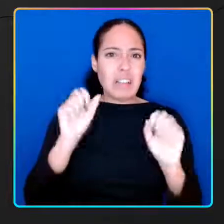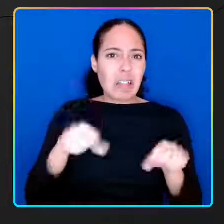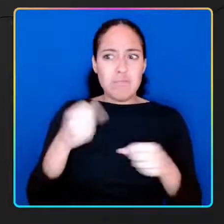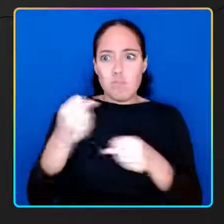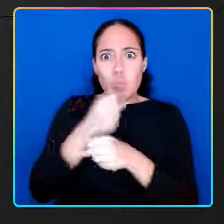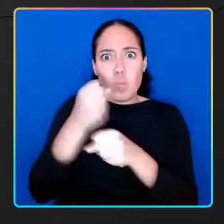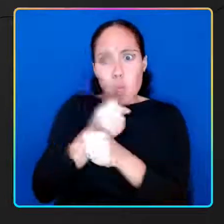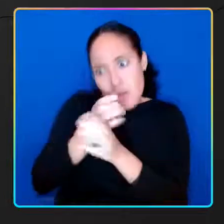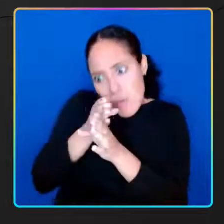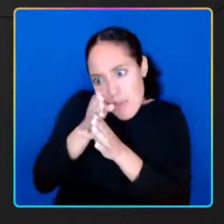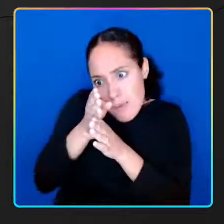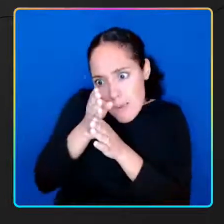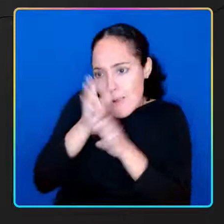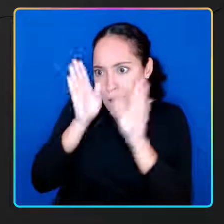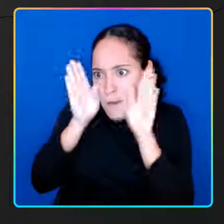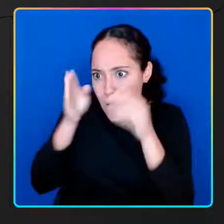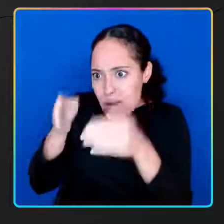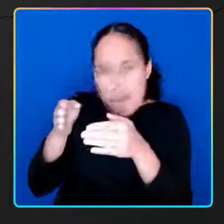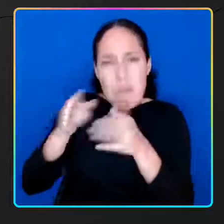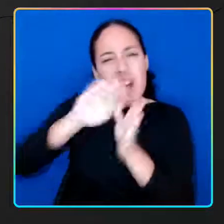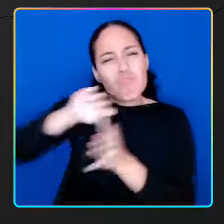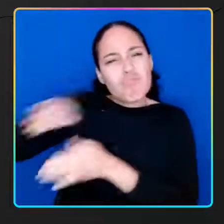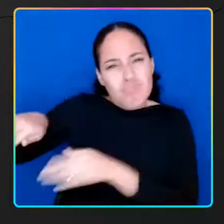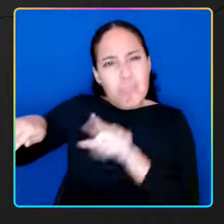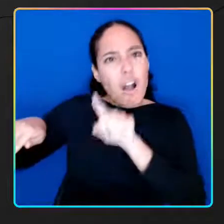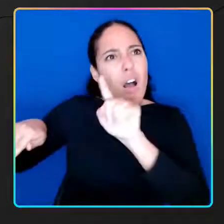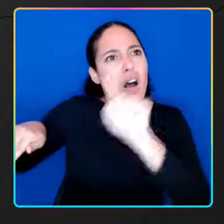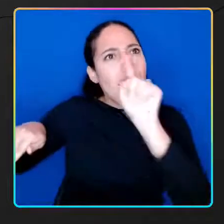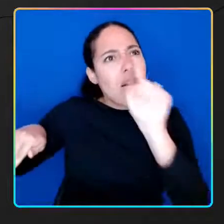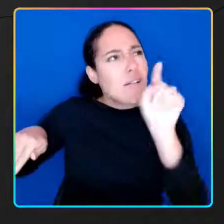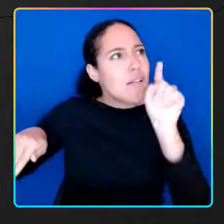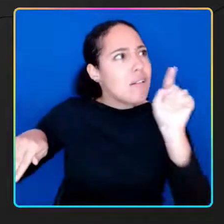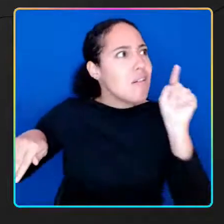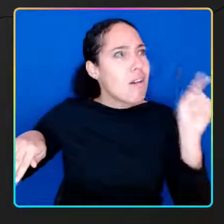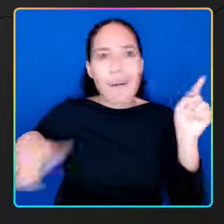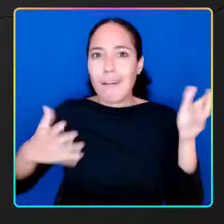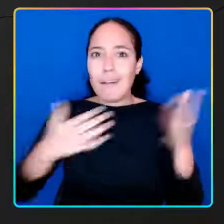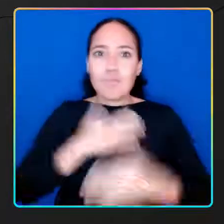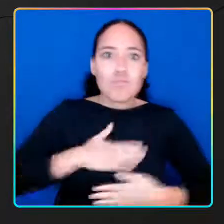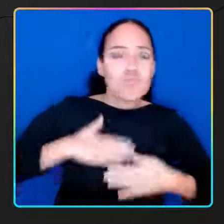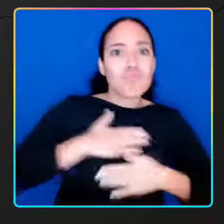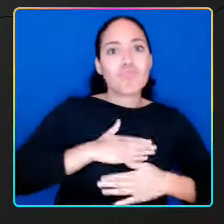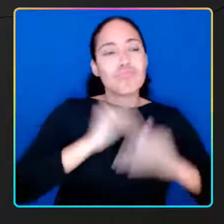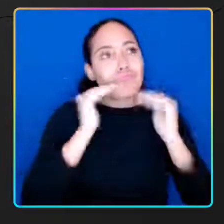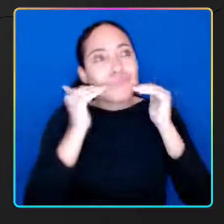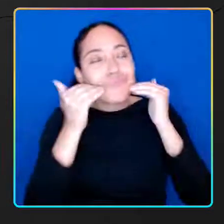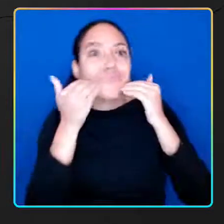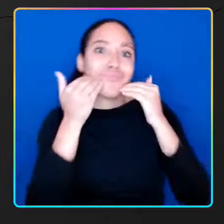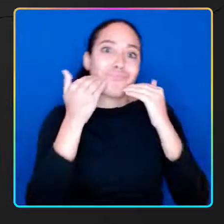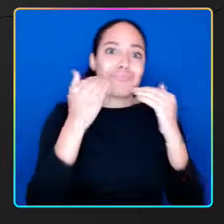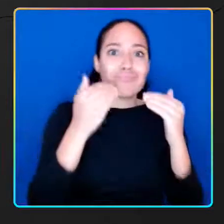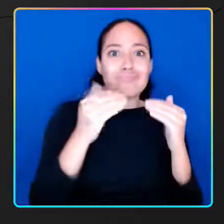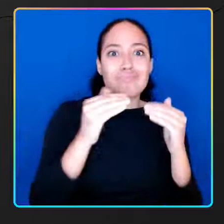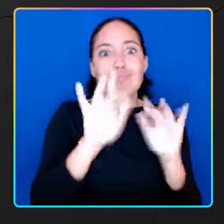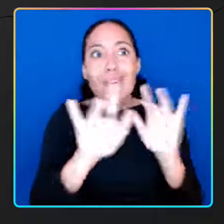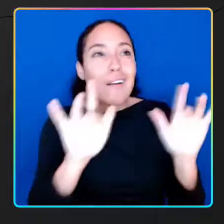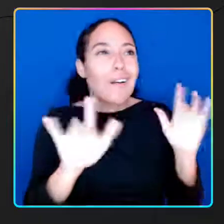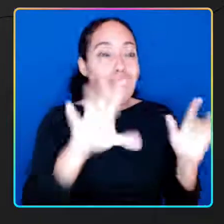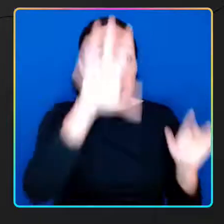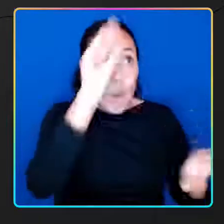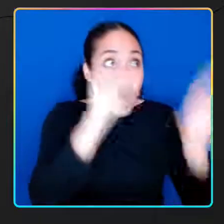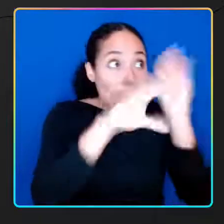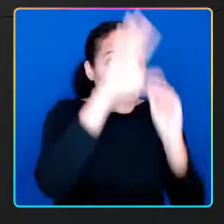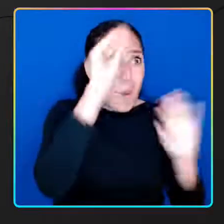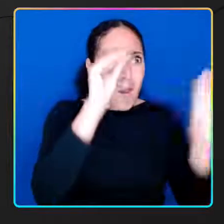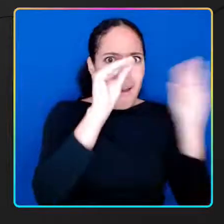main interest, there's always some learning that you take from whatever skill you acquire that helps everything else that comes after. If nothing